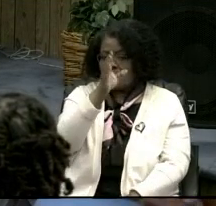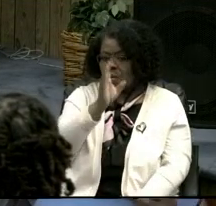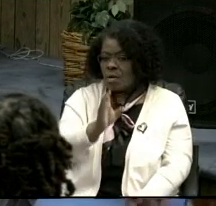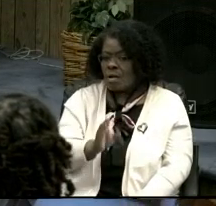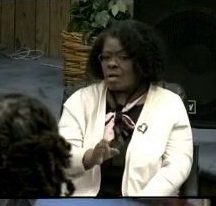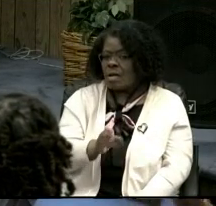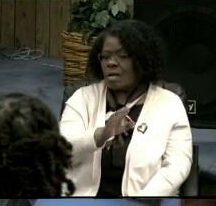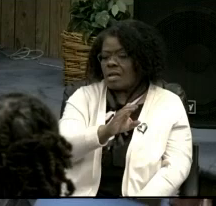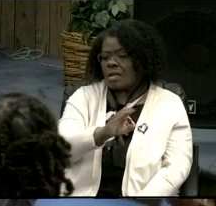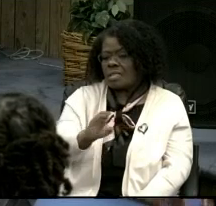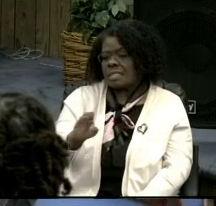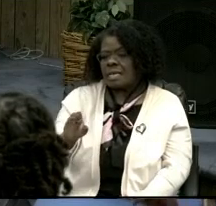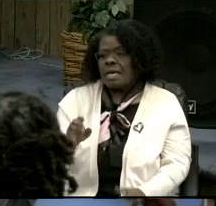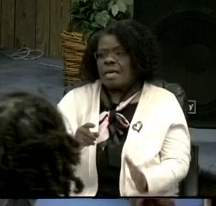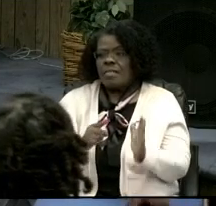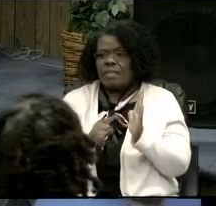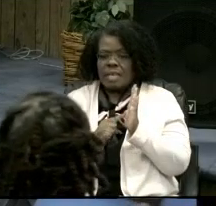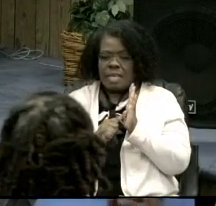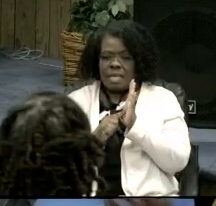emblem.